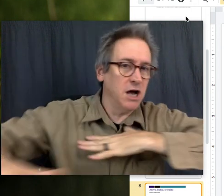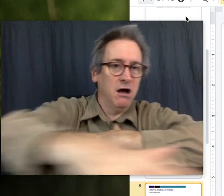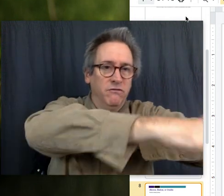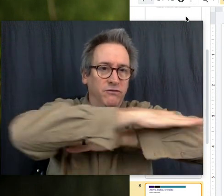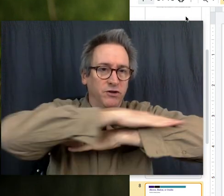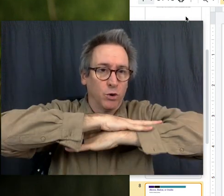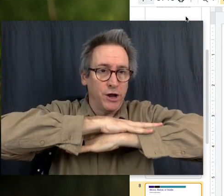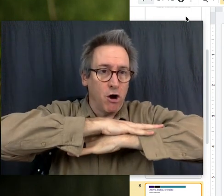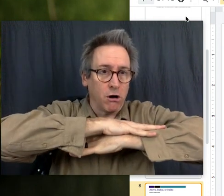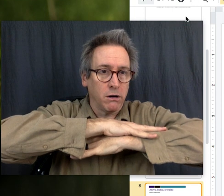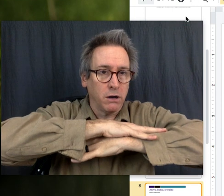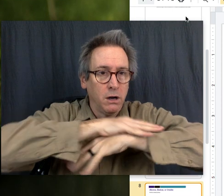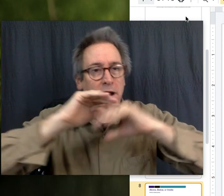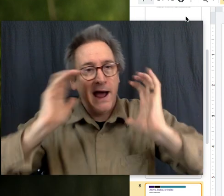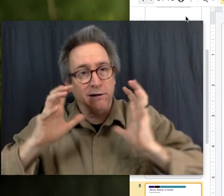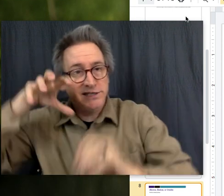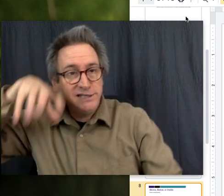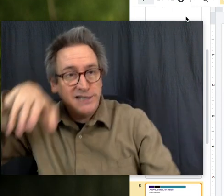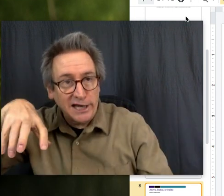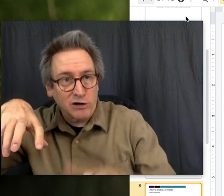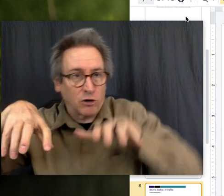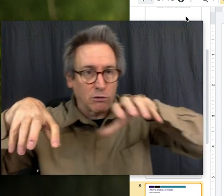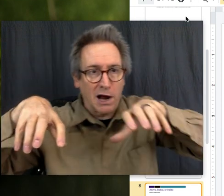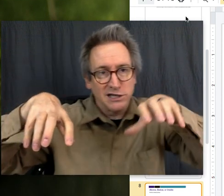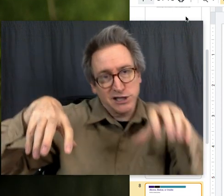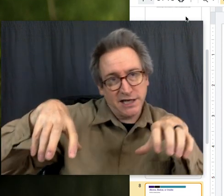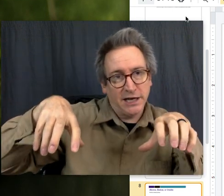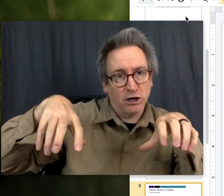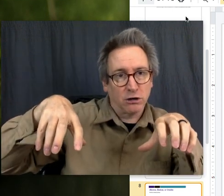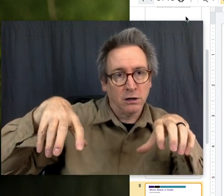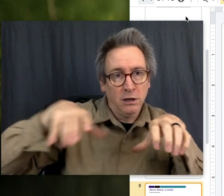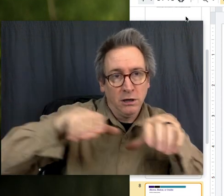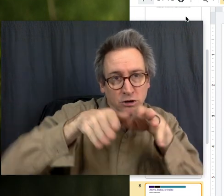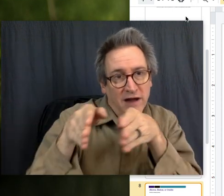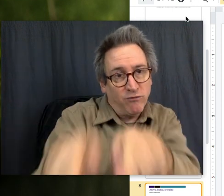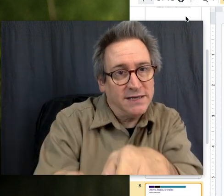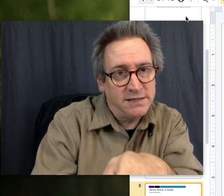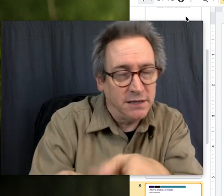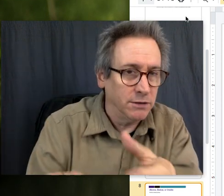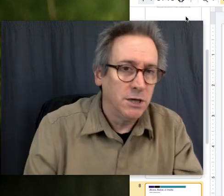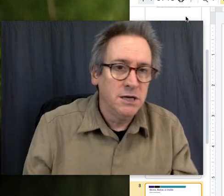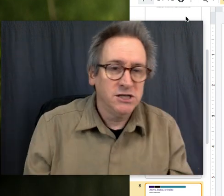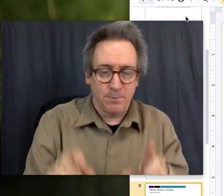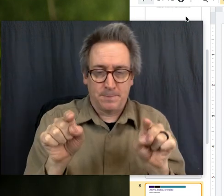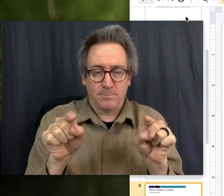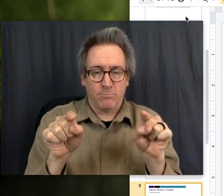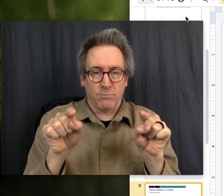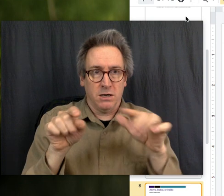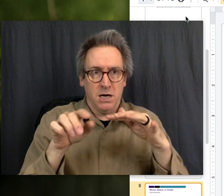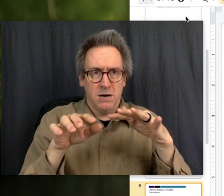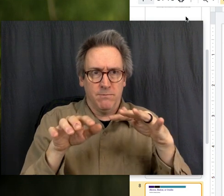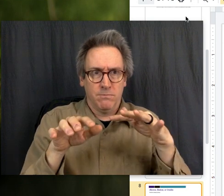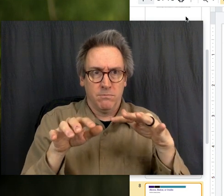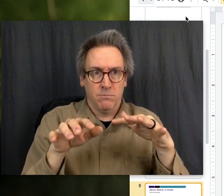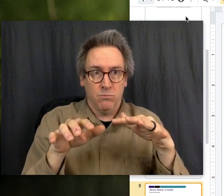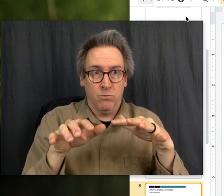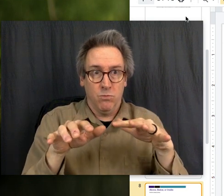Layout of your yard. Houses here, garages here, driveways, So